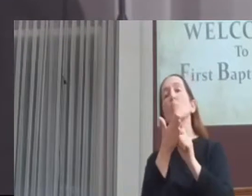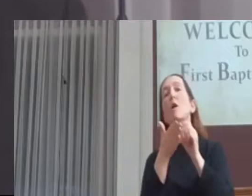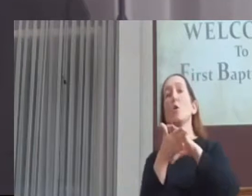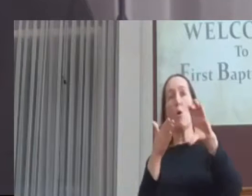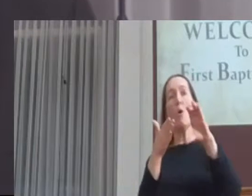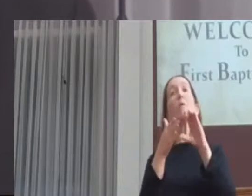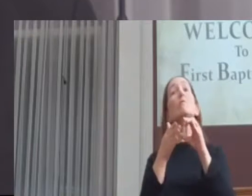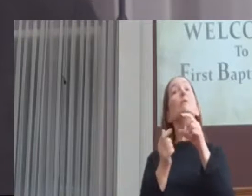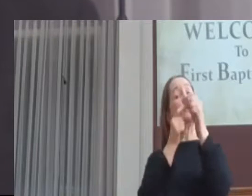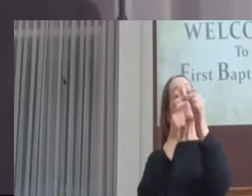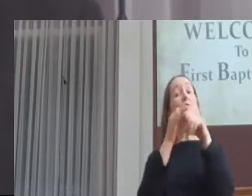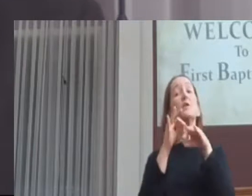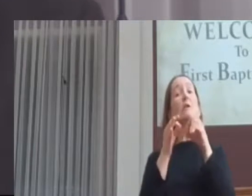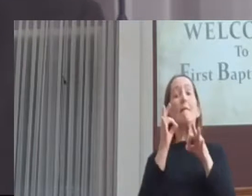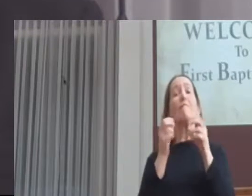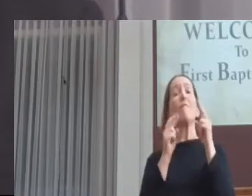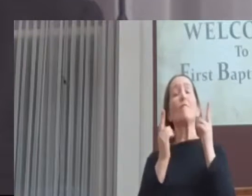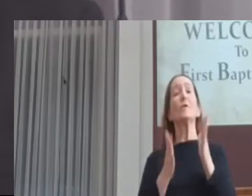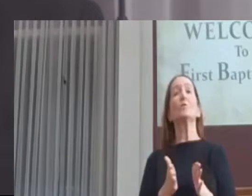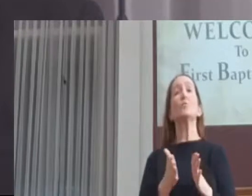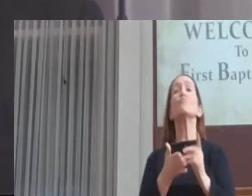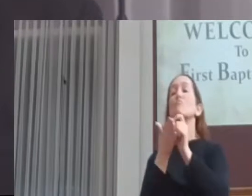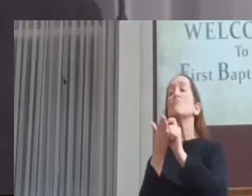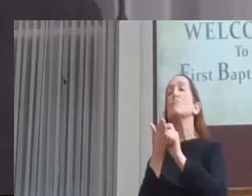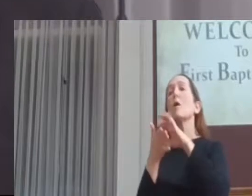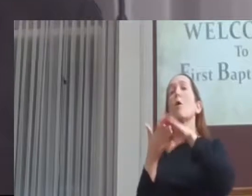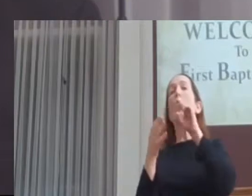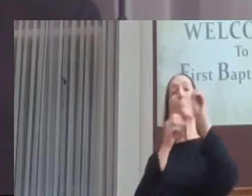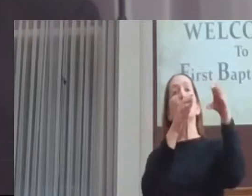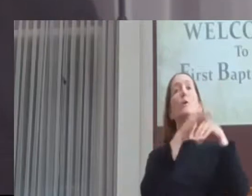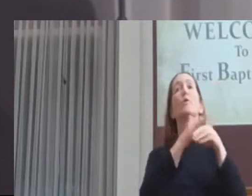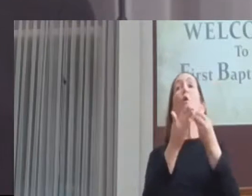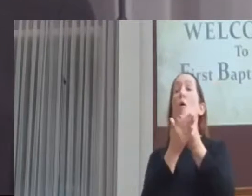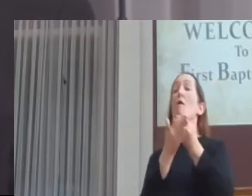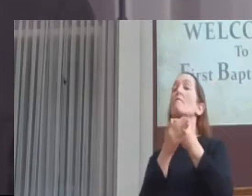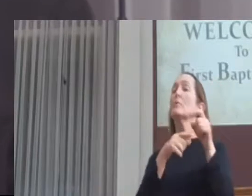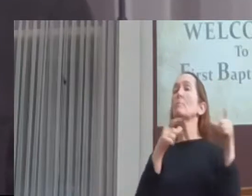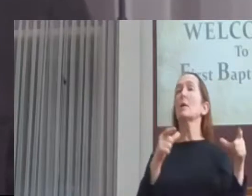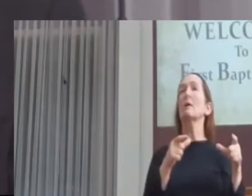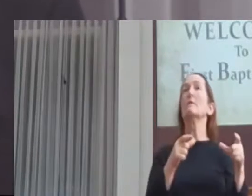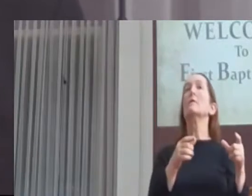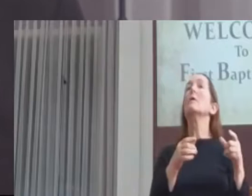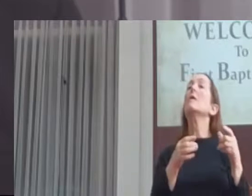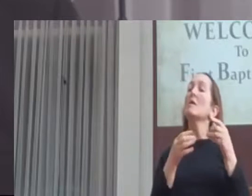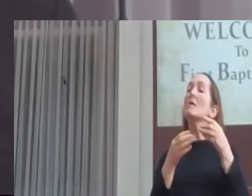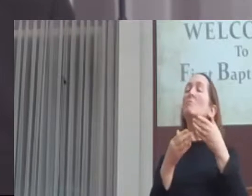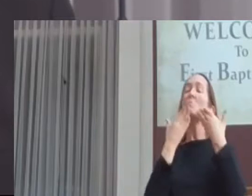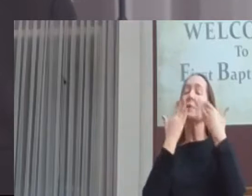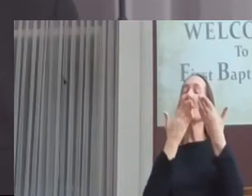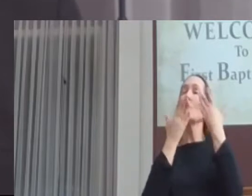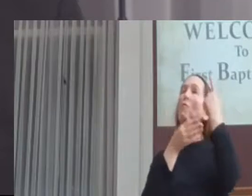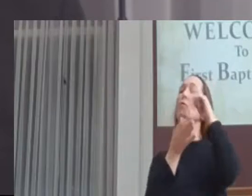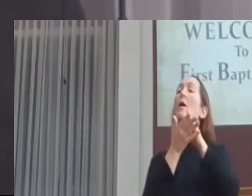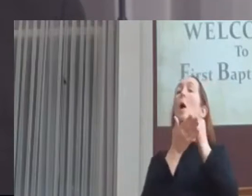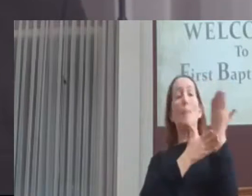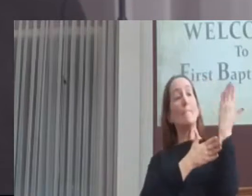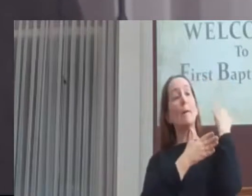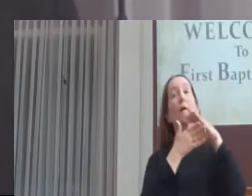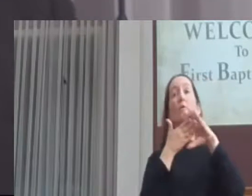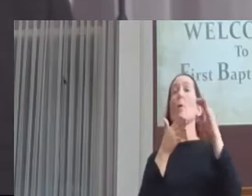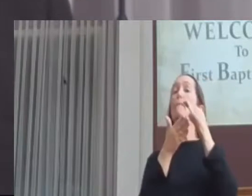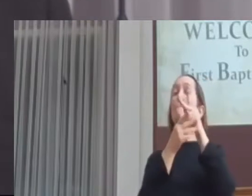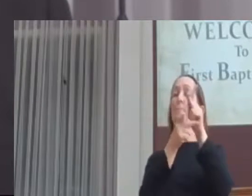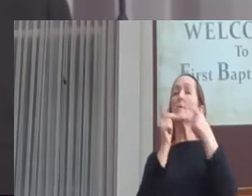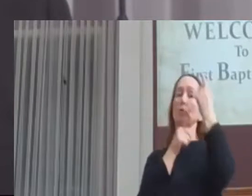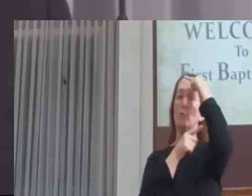here, especially if you're a guest. If you'd fill that card out and just place it in the offering plate as your offering this morning, we would be grateful. On the back of that